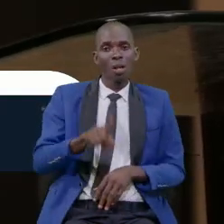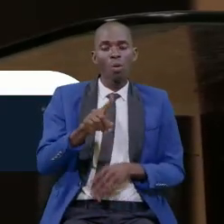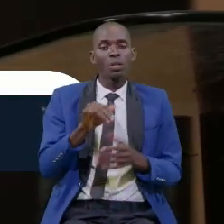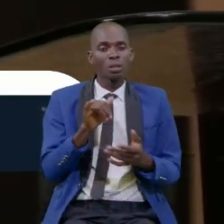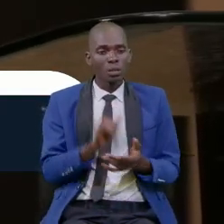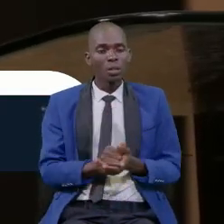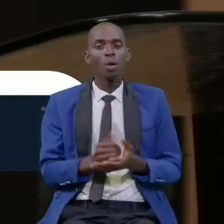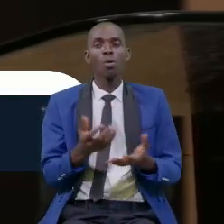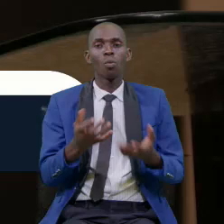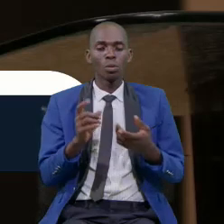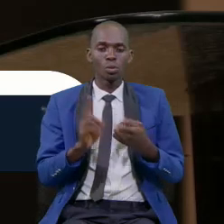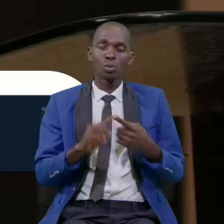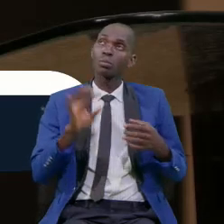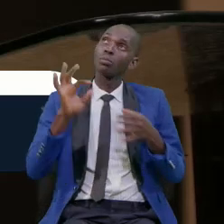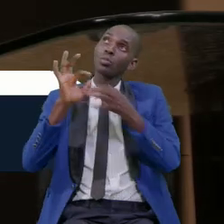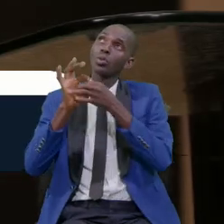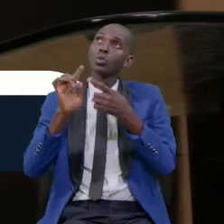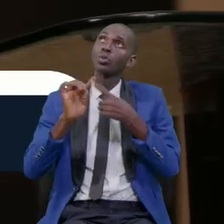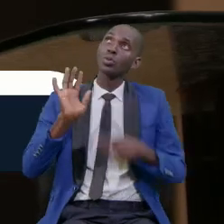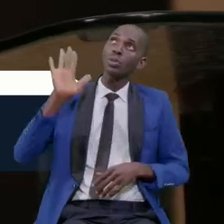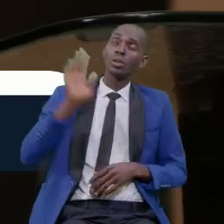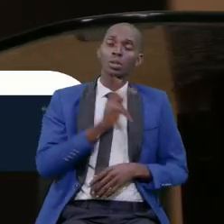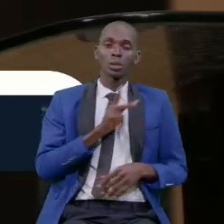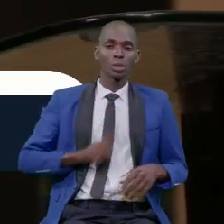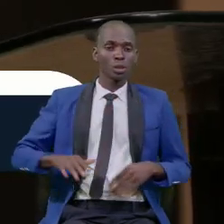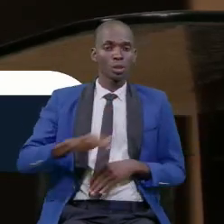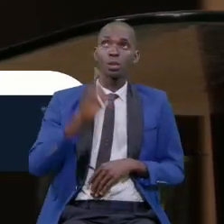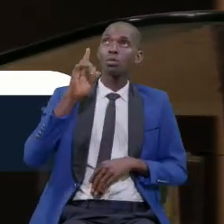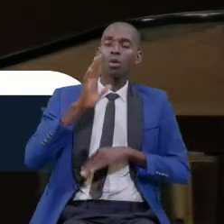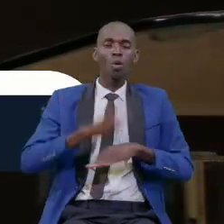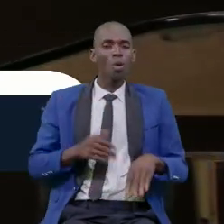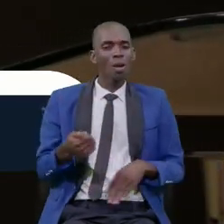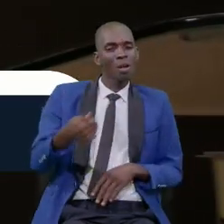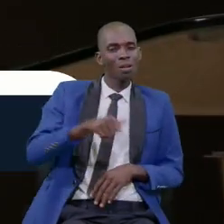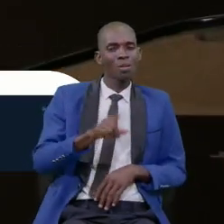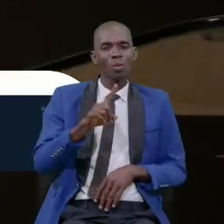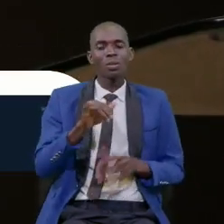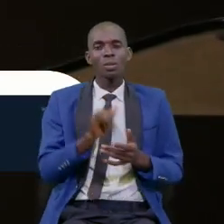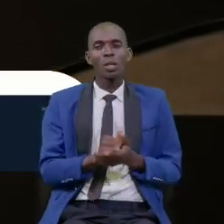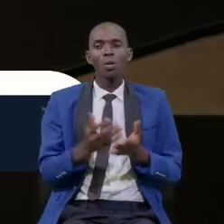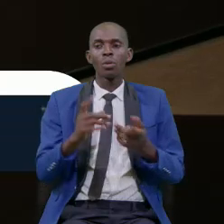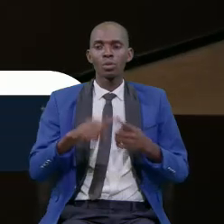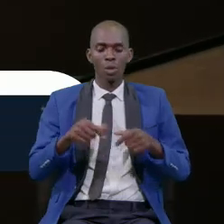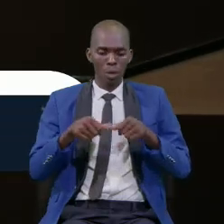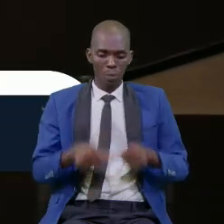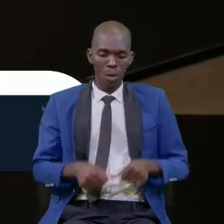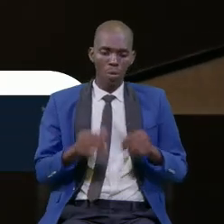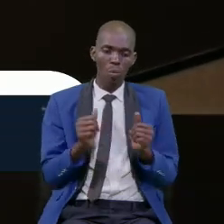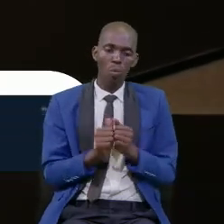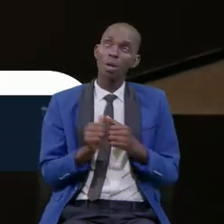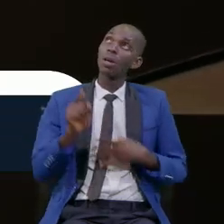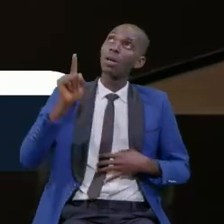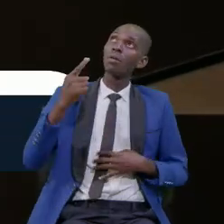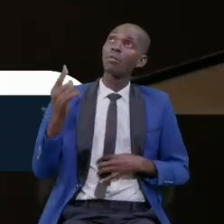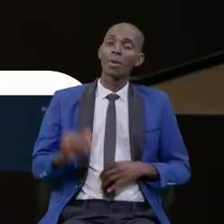to the kingdom of God. He calls on everyone that wants to abide with him forever,